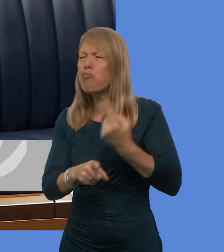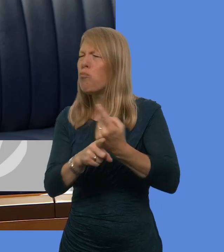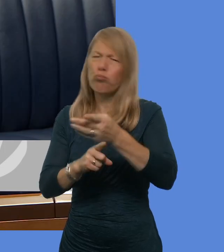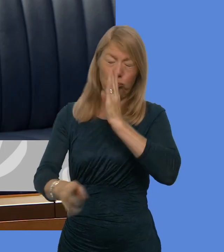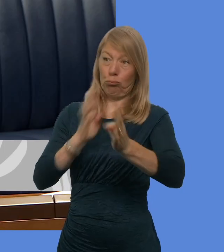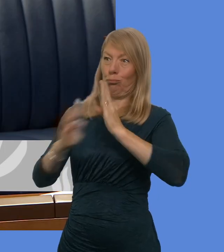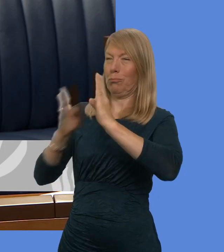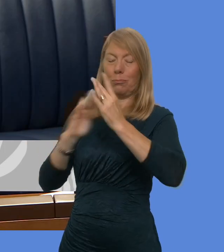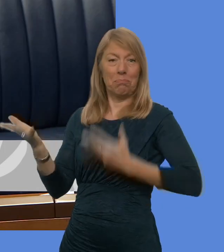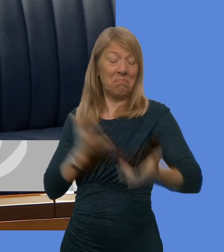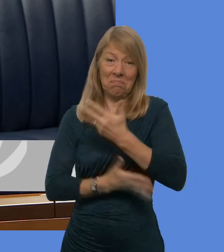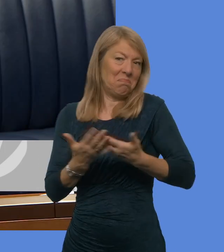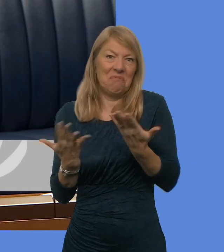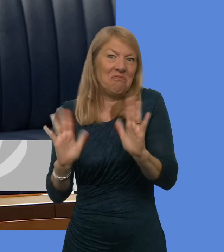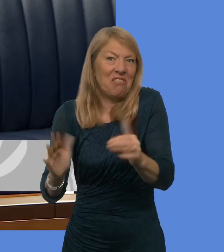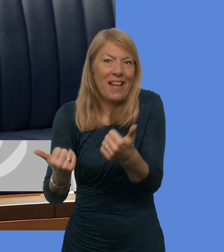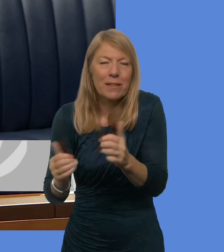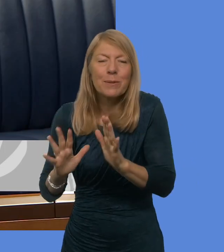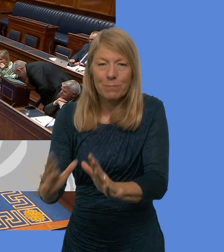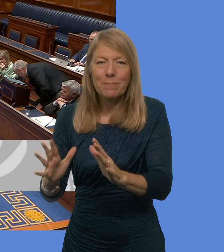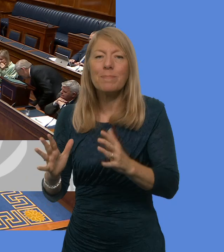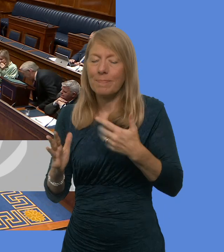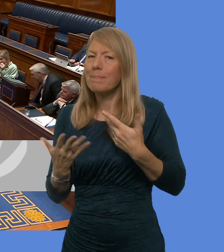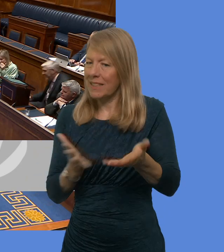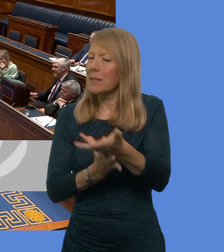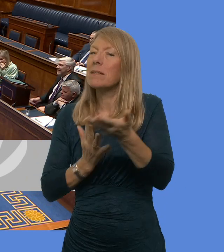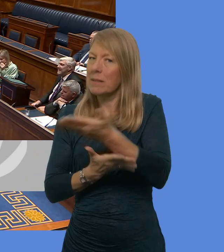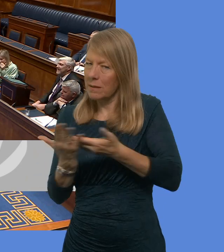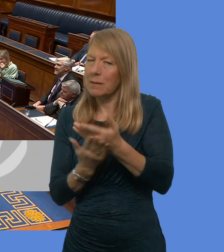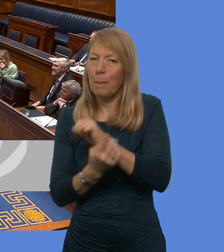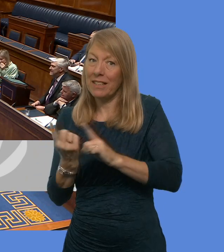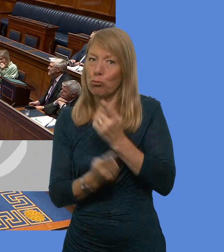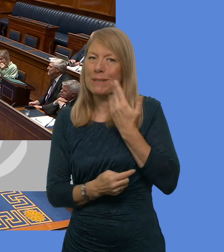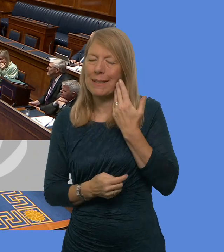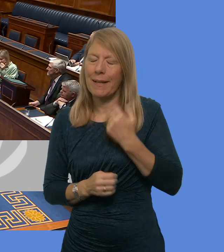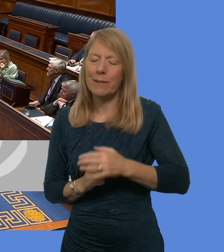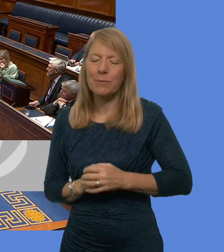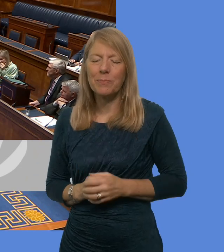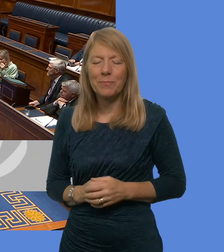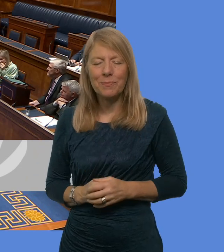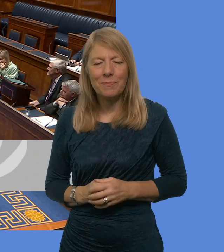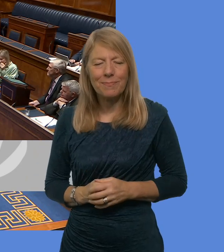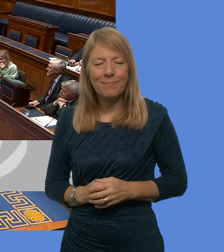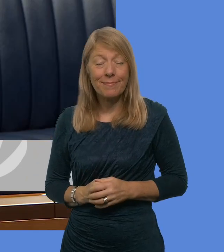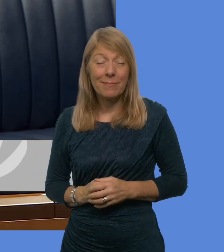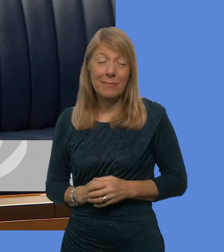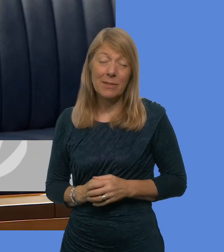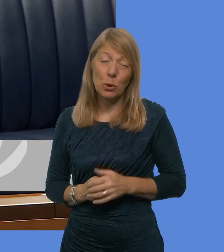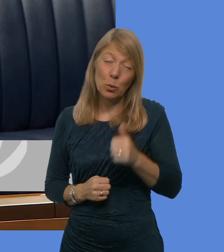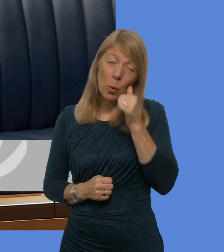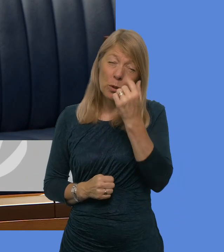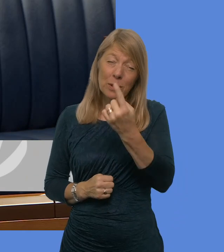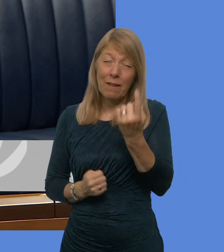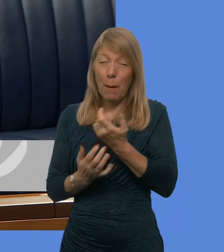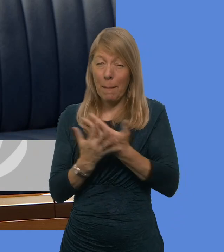I've had discussions at ministerial level with them in recent weeks. Mr. Allen. The Minister will no doubt be aware that many within the disabled community,